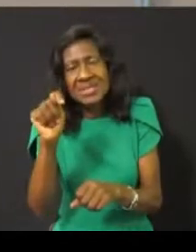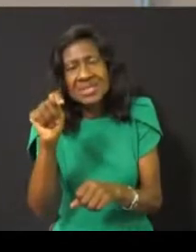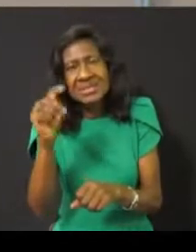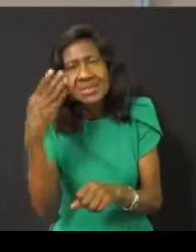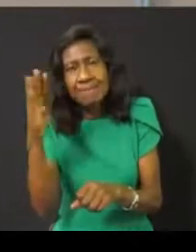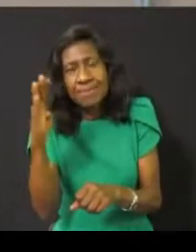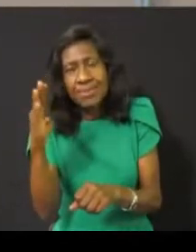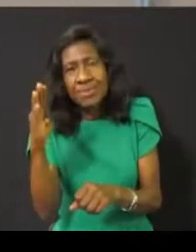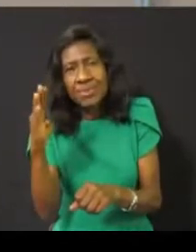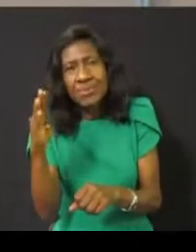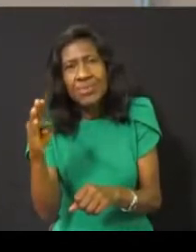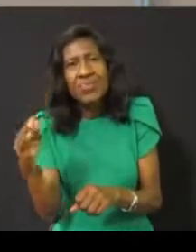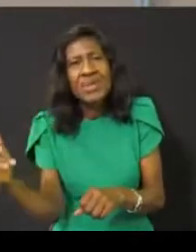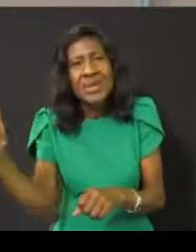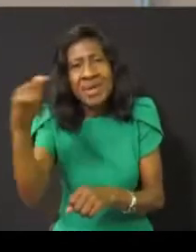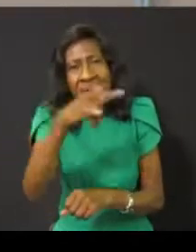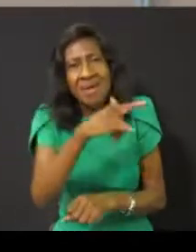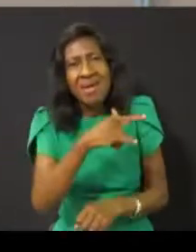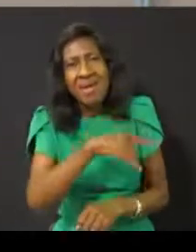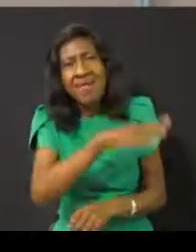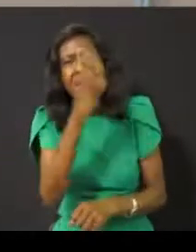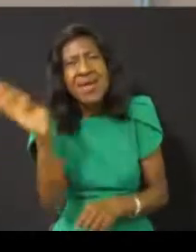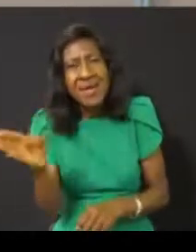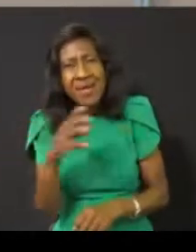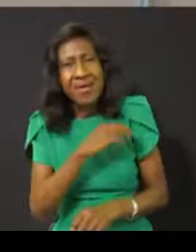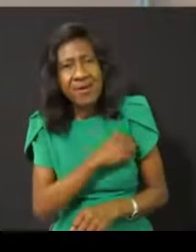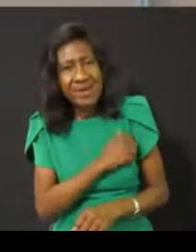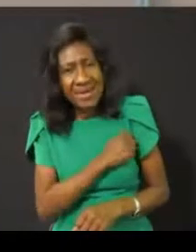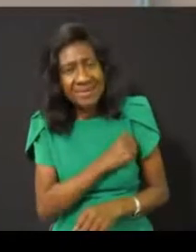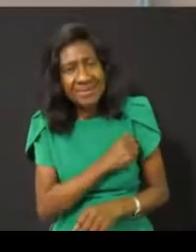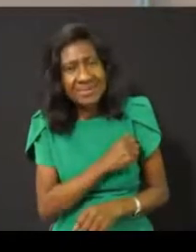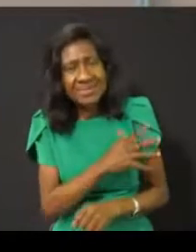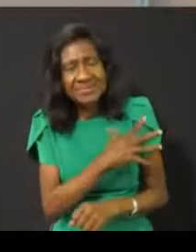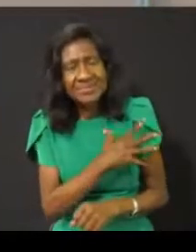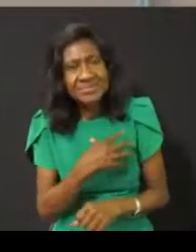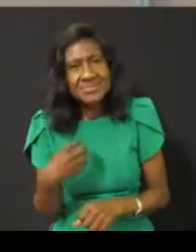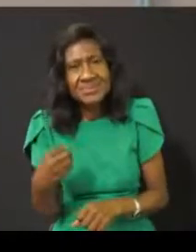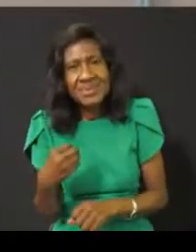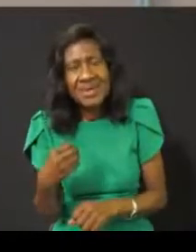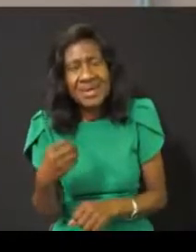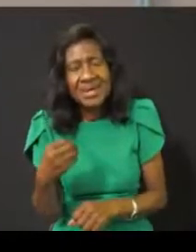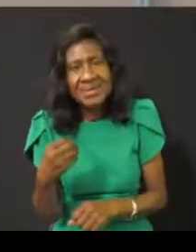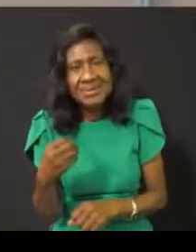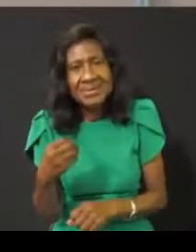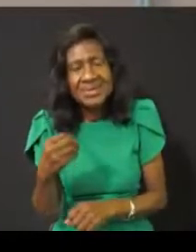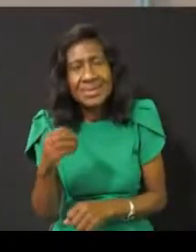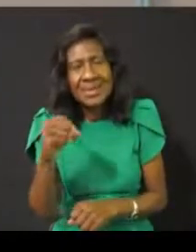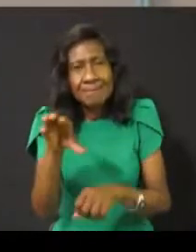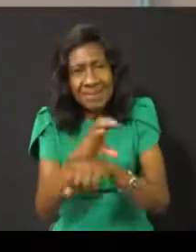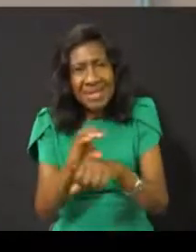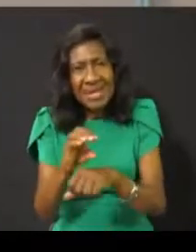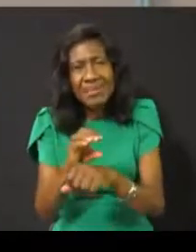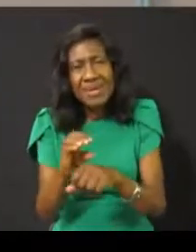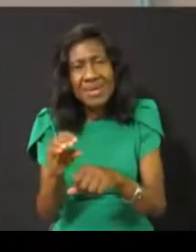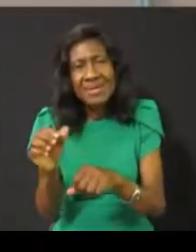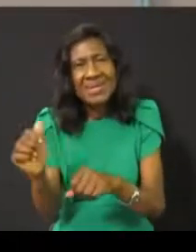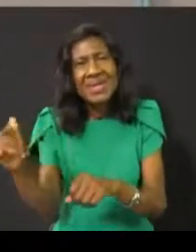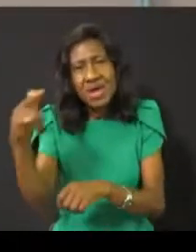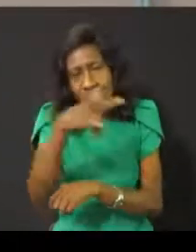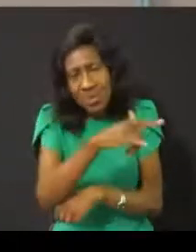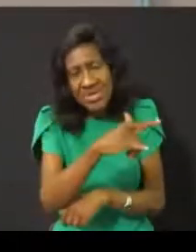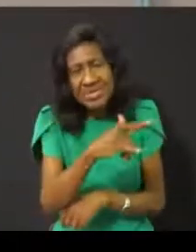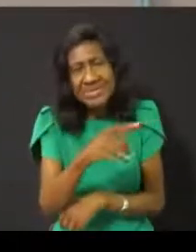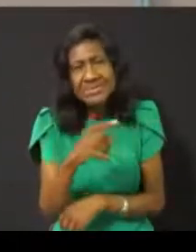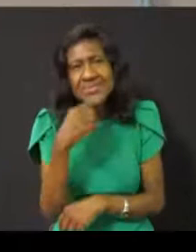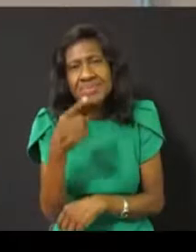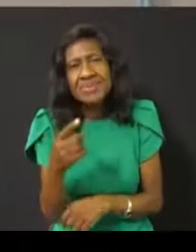I thank these airlines for their confidence that they are showing in the government's reopening strategy, and I hope that following today's announcement,